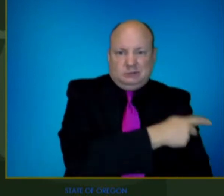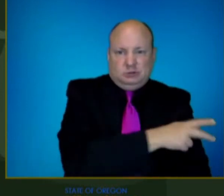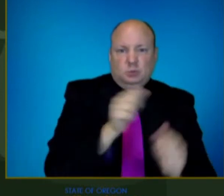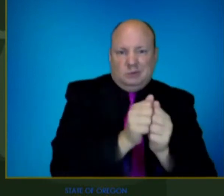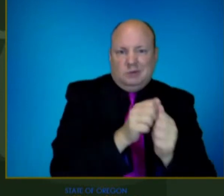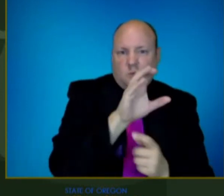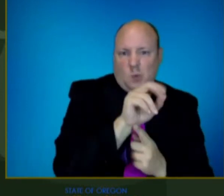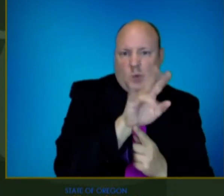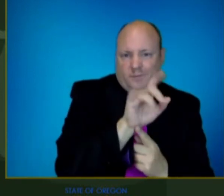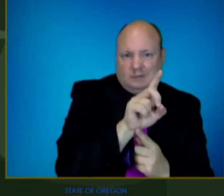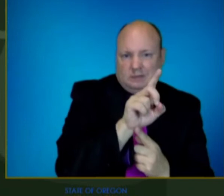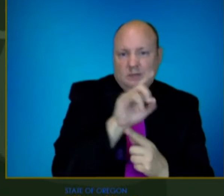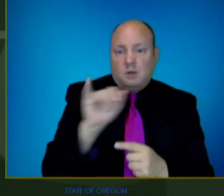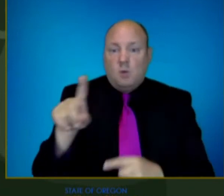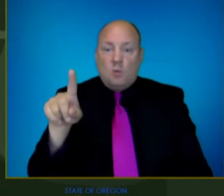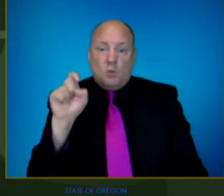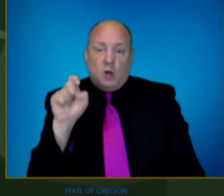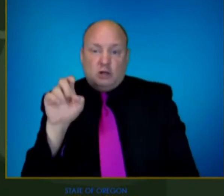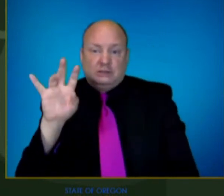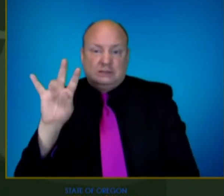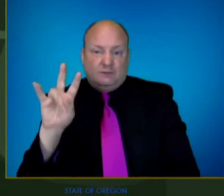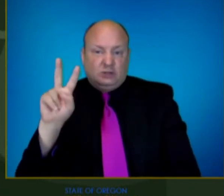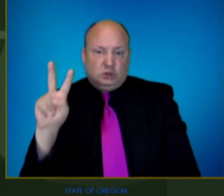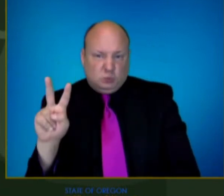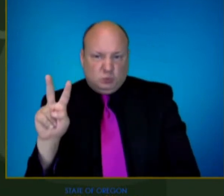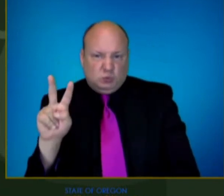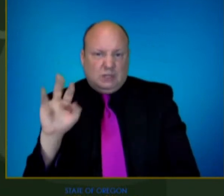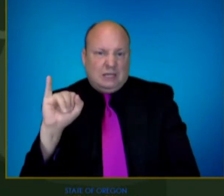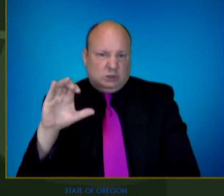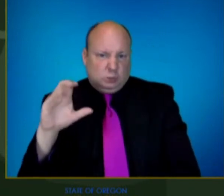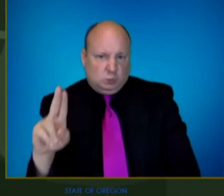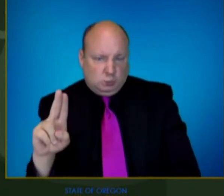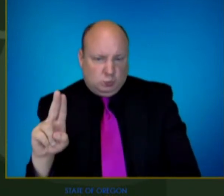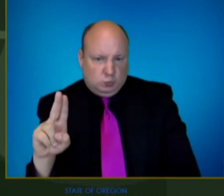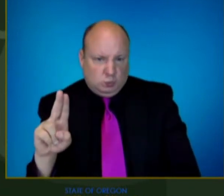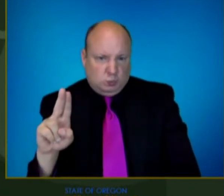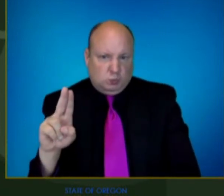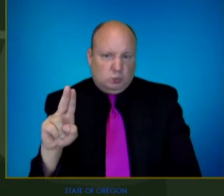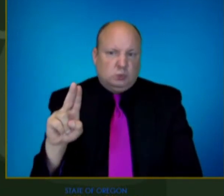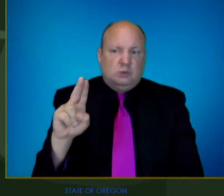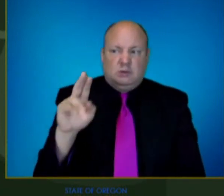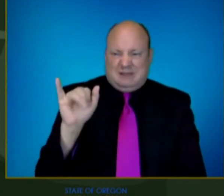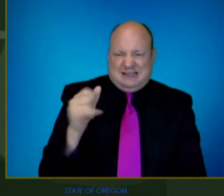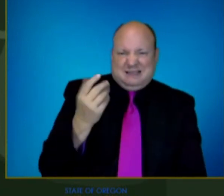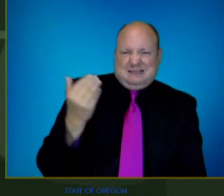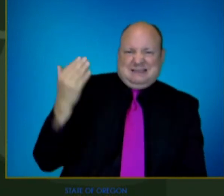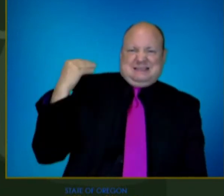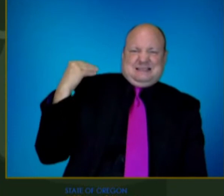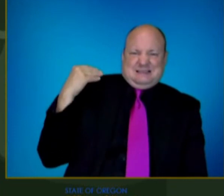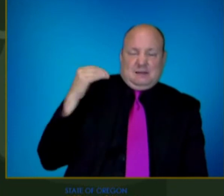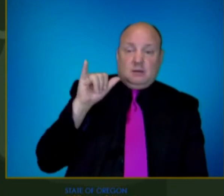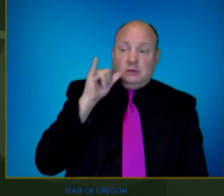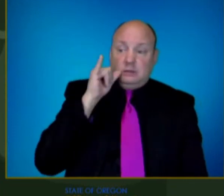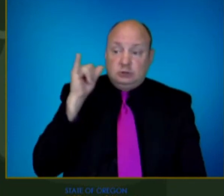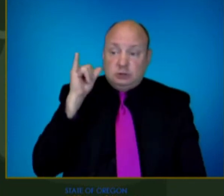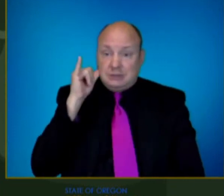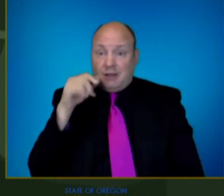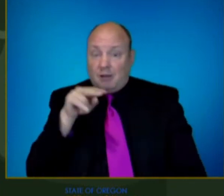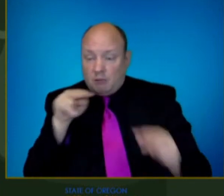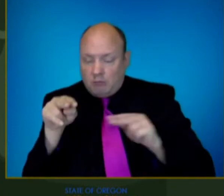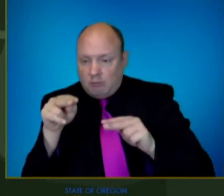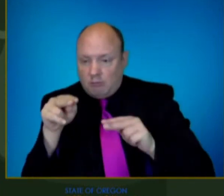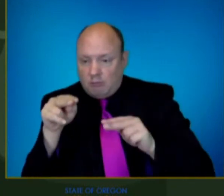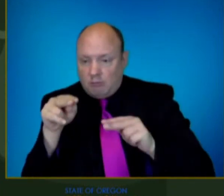care. Those totals just broke the record that hospitals set just yesterday. Every hospital region in the state